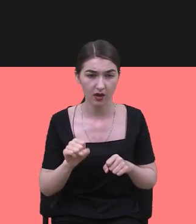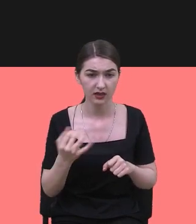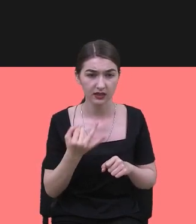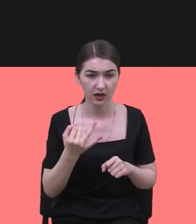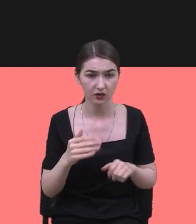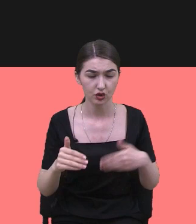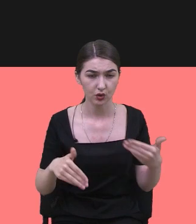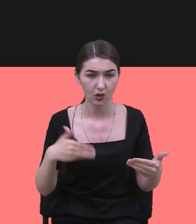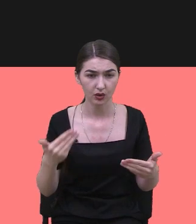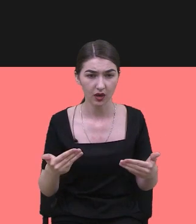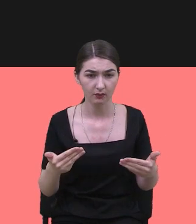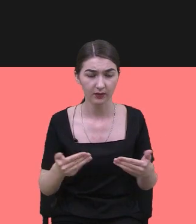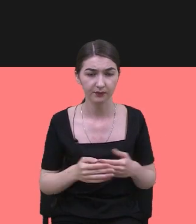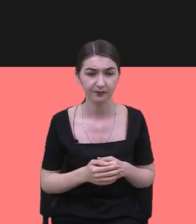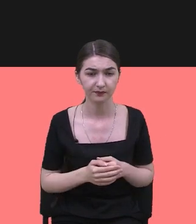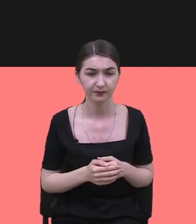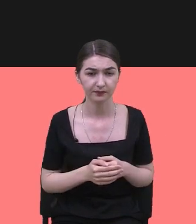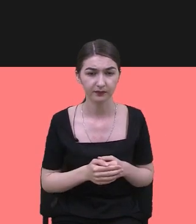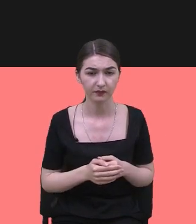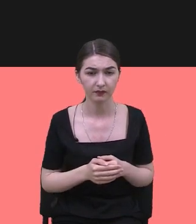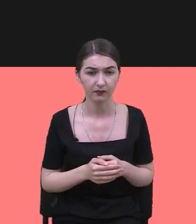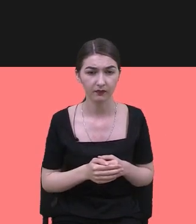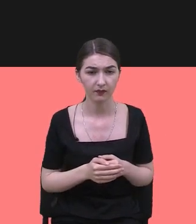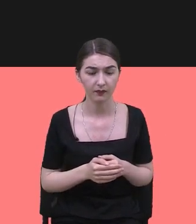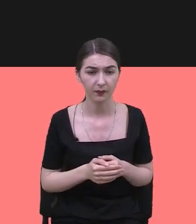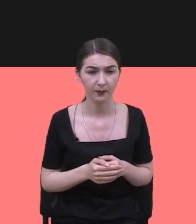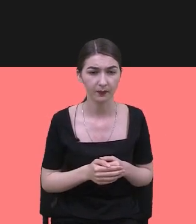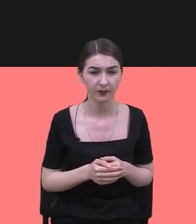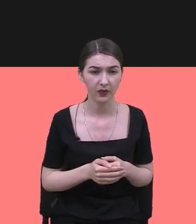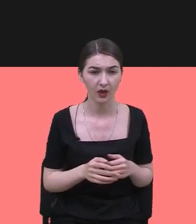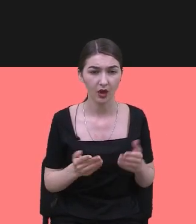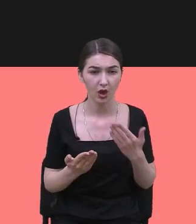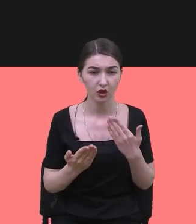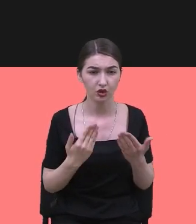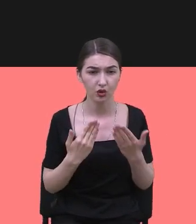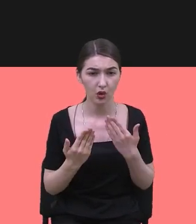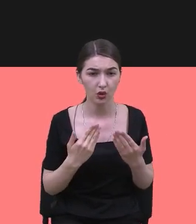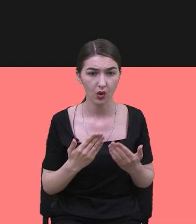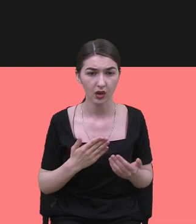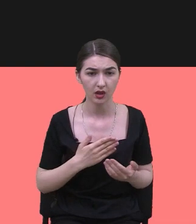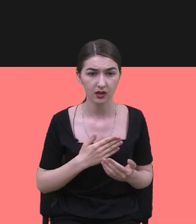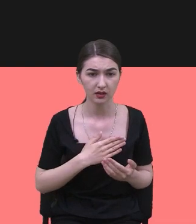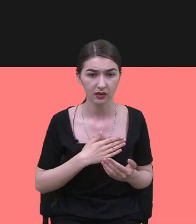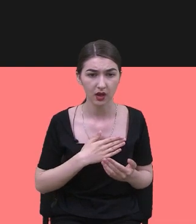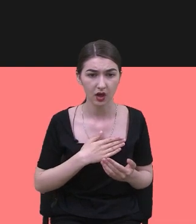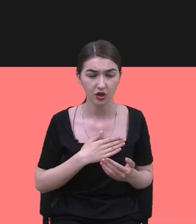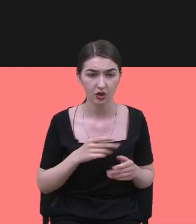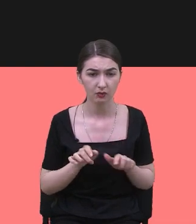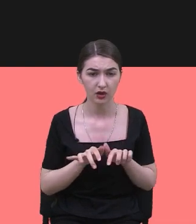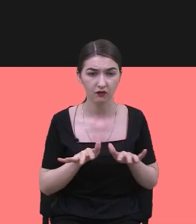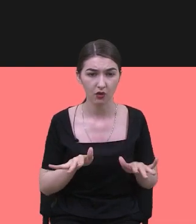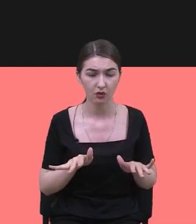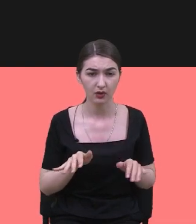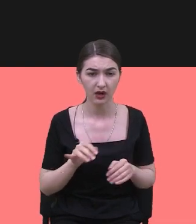can speak to the different stakeholders, the ministries, the committees